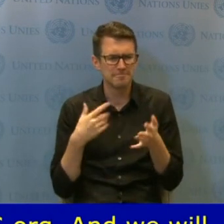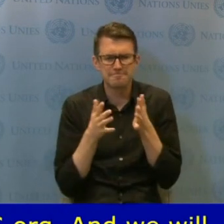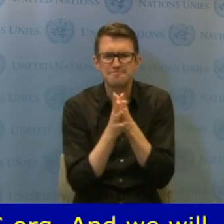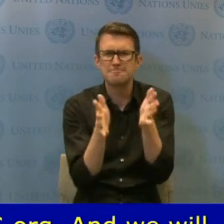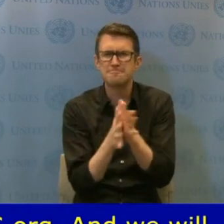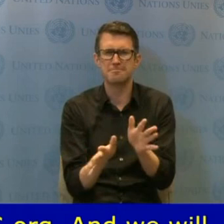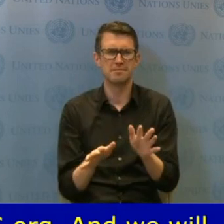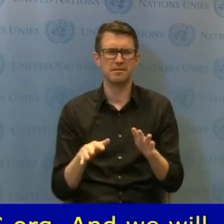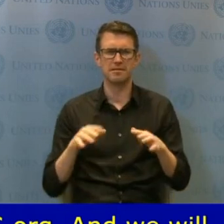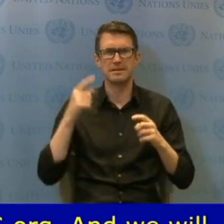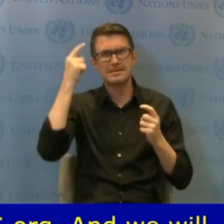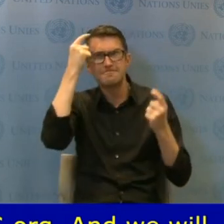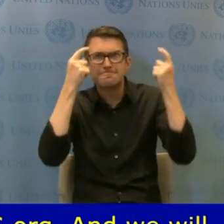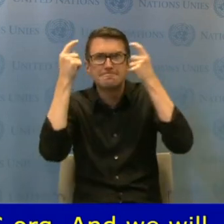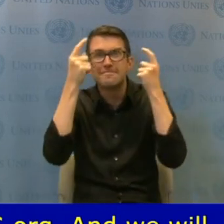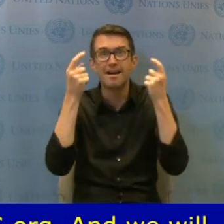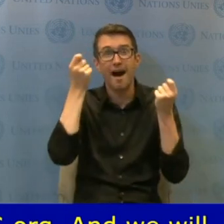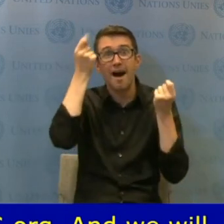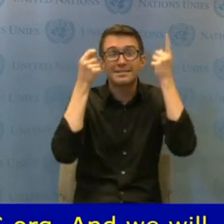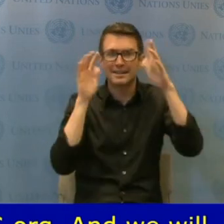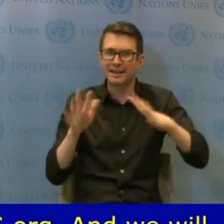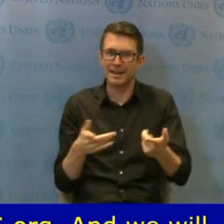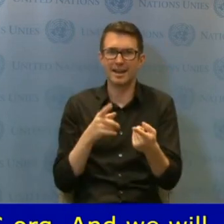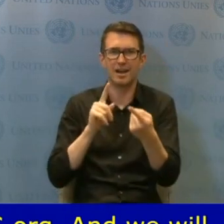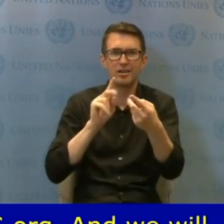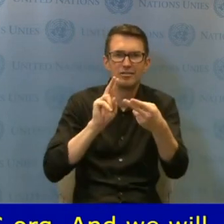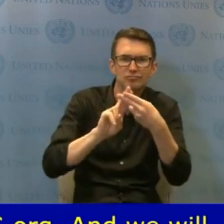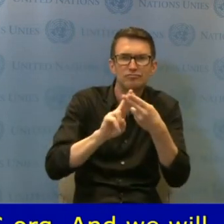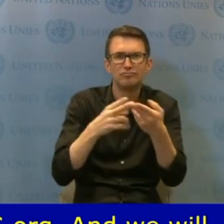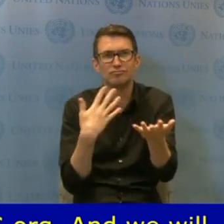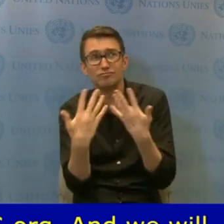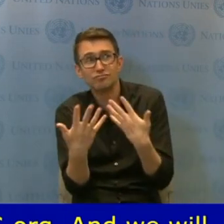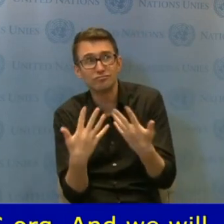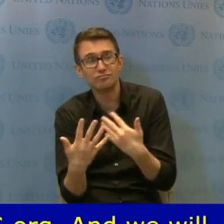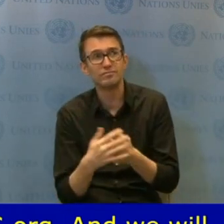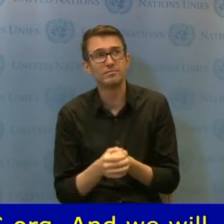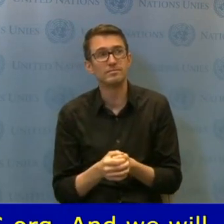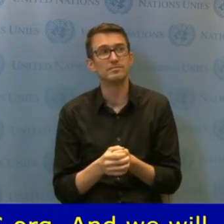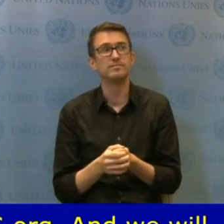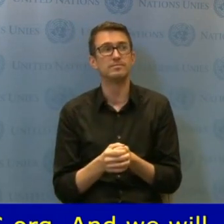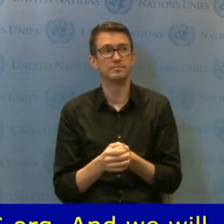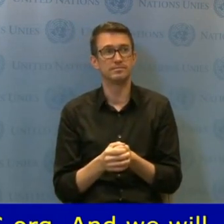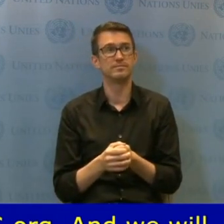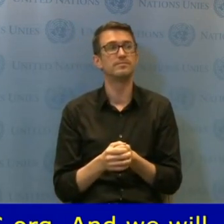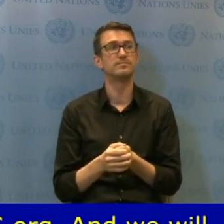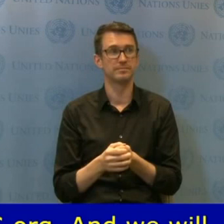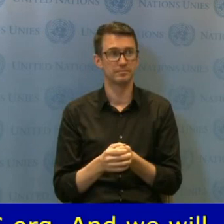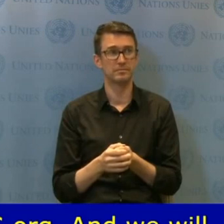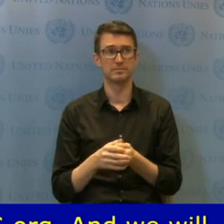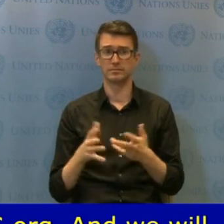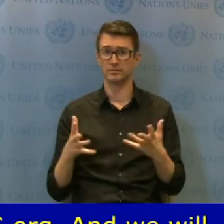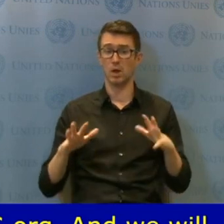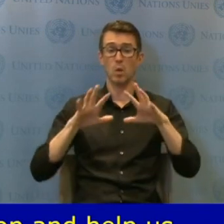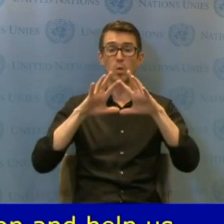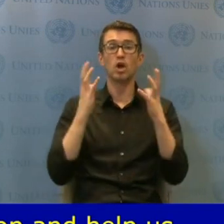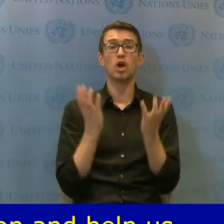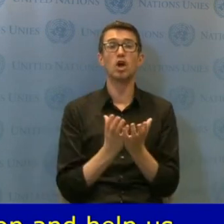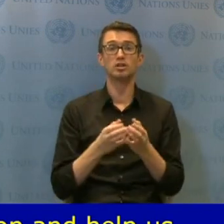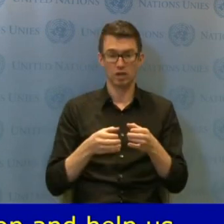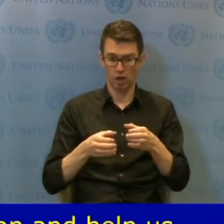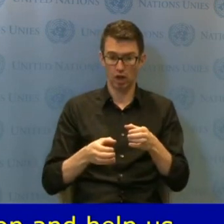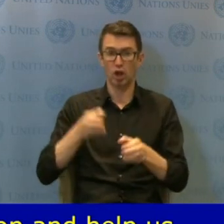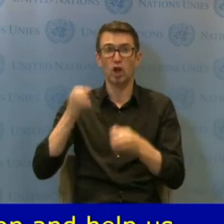Lumpur at the World Urban Forum. So let us be present at the World Urban Forum,